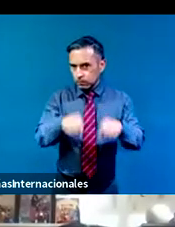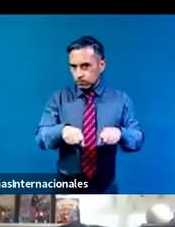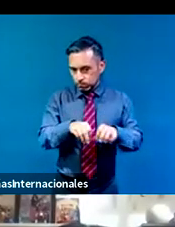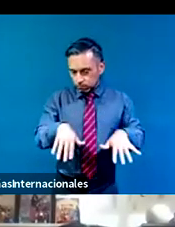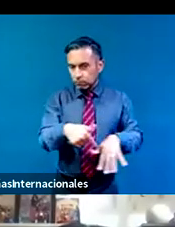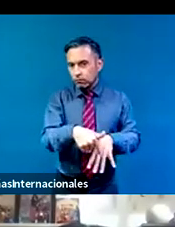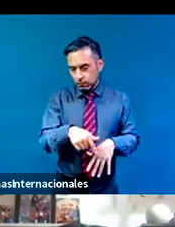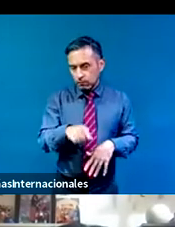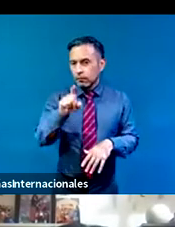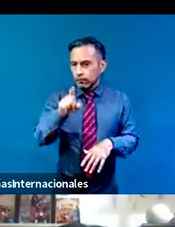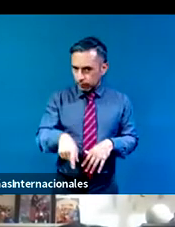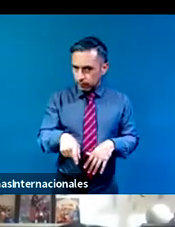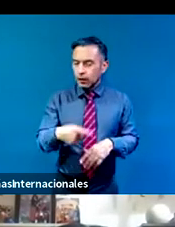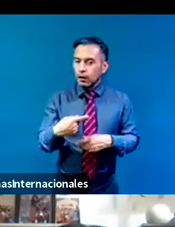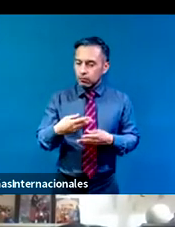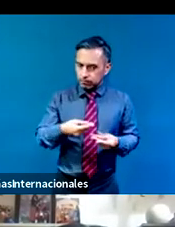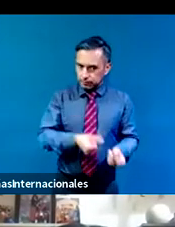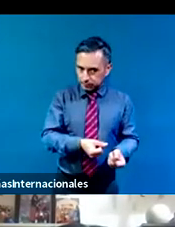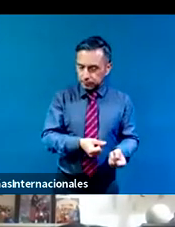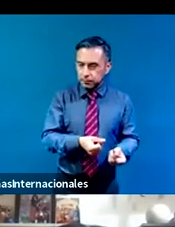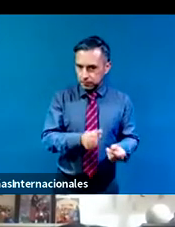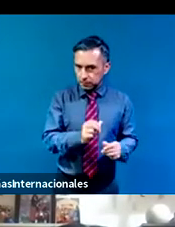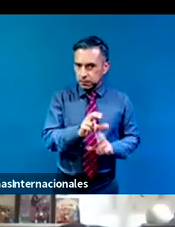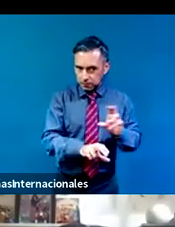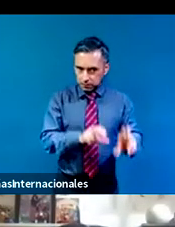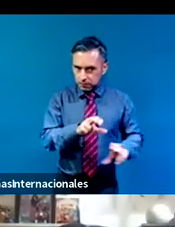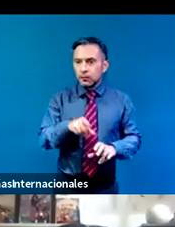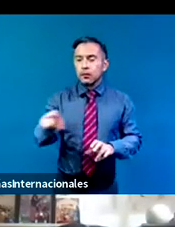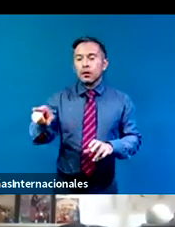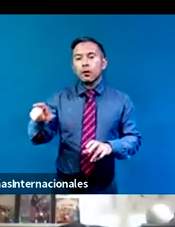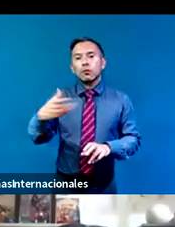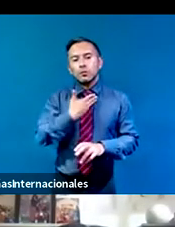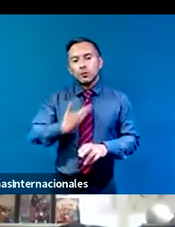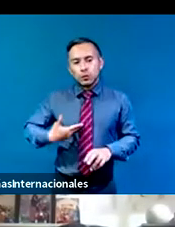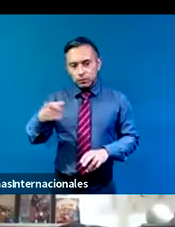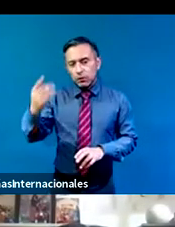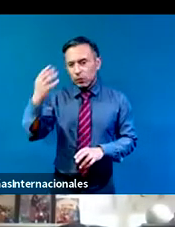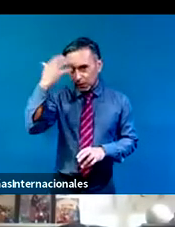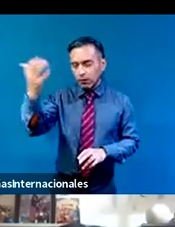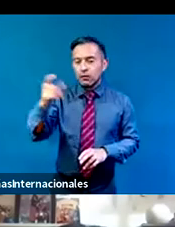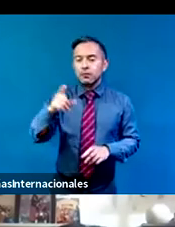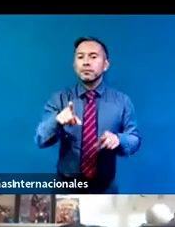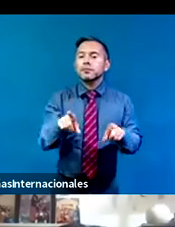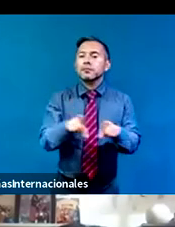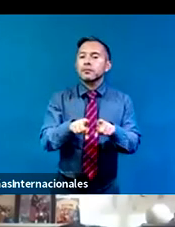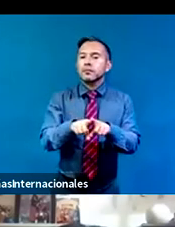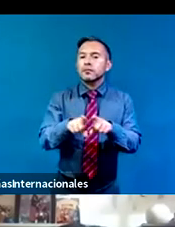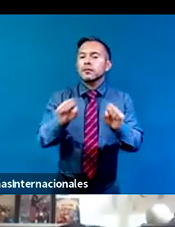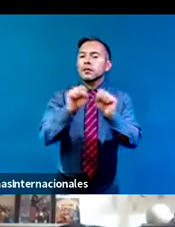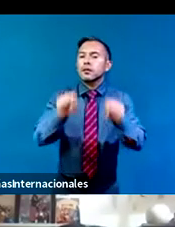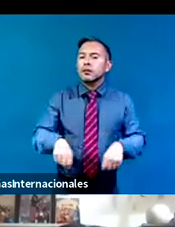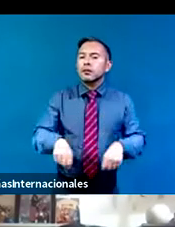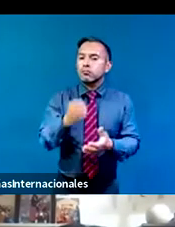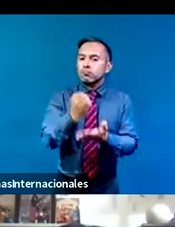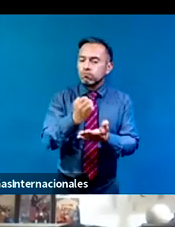as government, as well as the broader economies ecosystem. The second I would say is there's an opportunity for